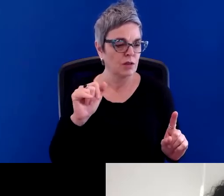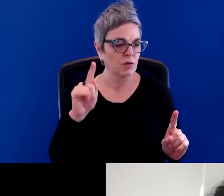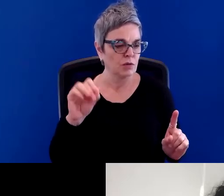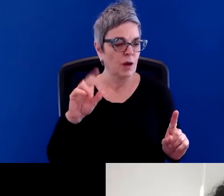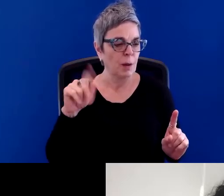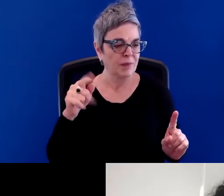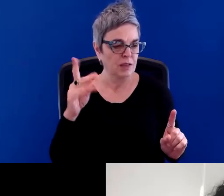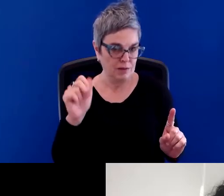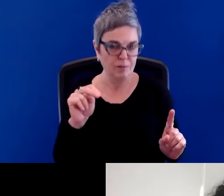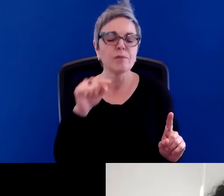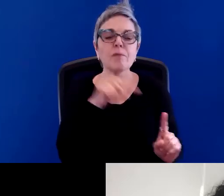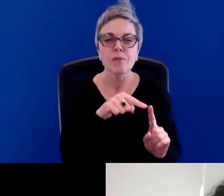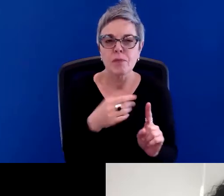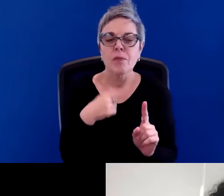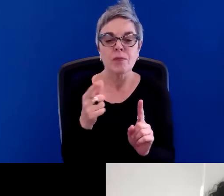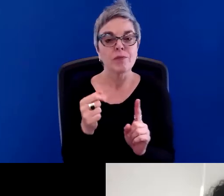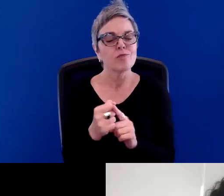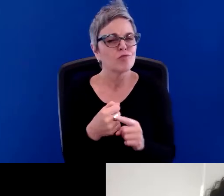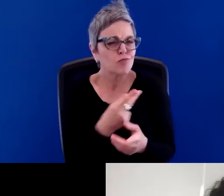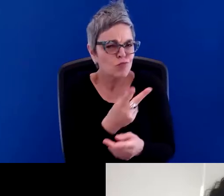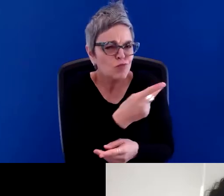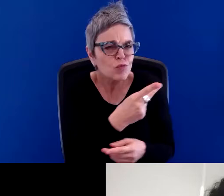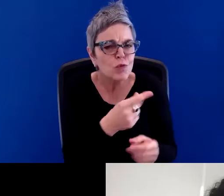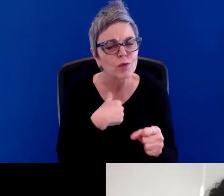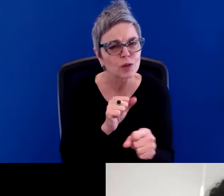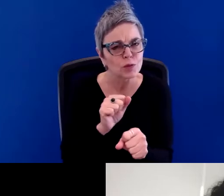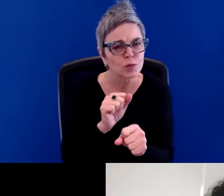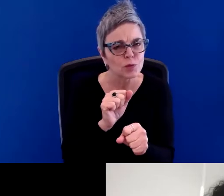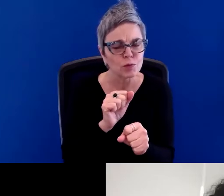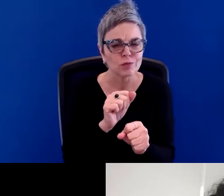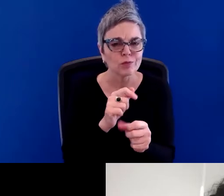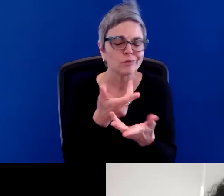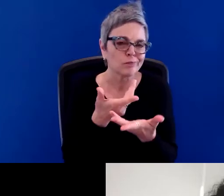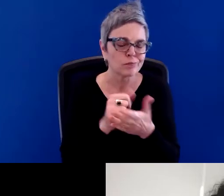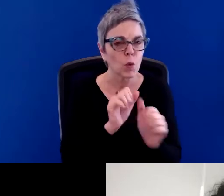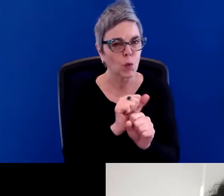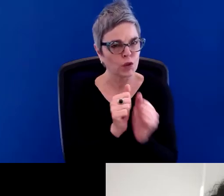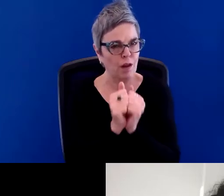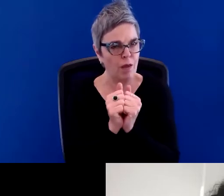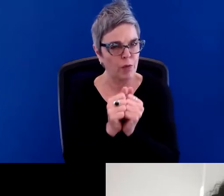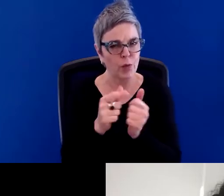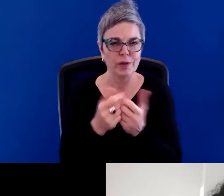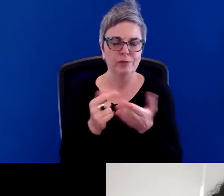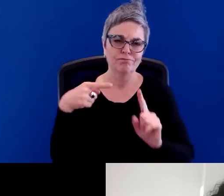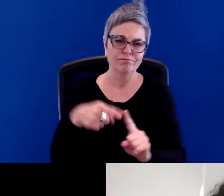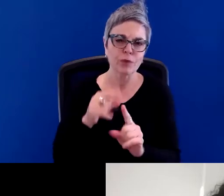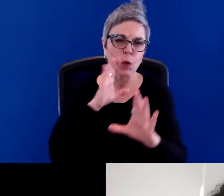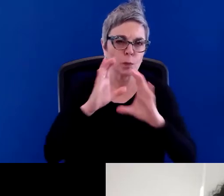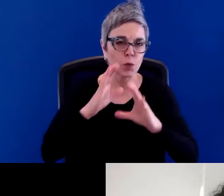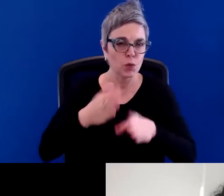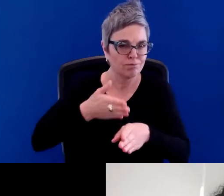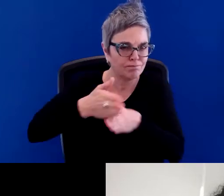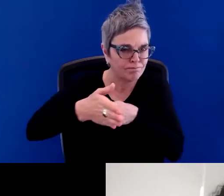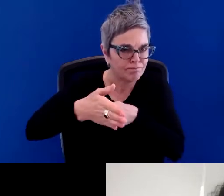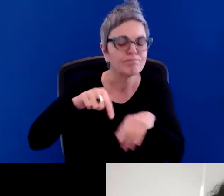I operate in multiple areas in the communication discipline, but more specifically at the